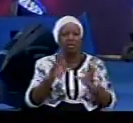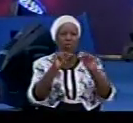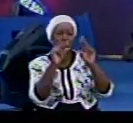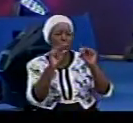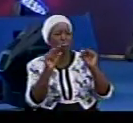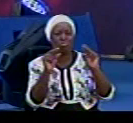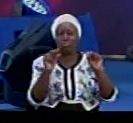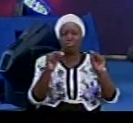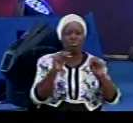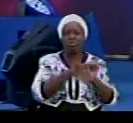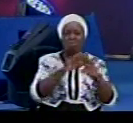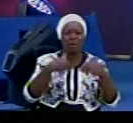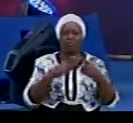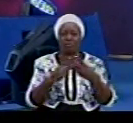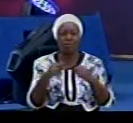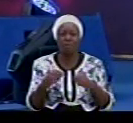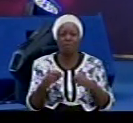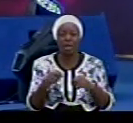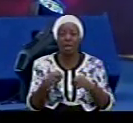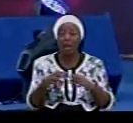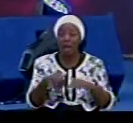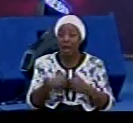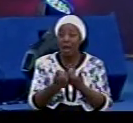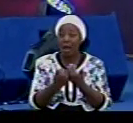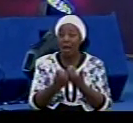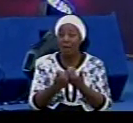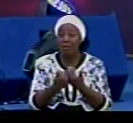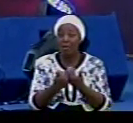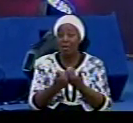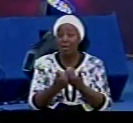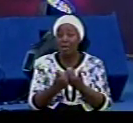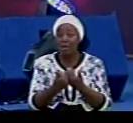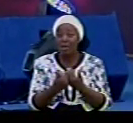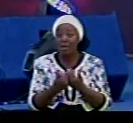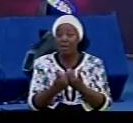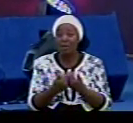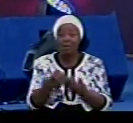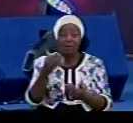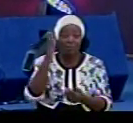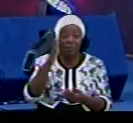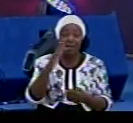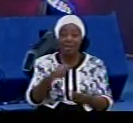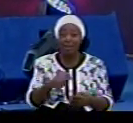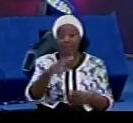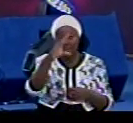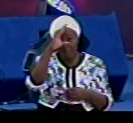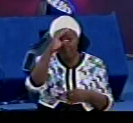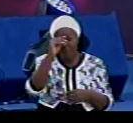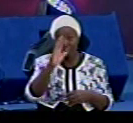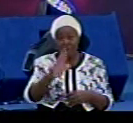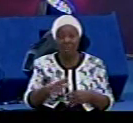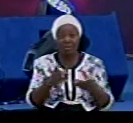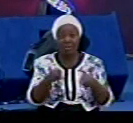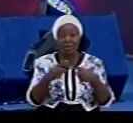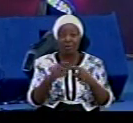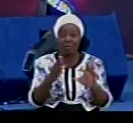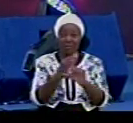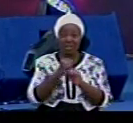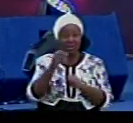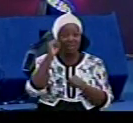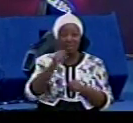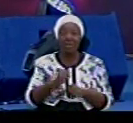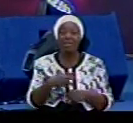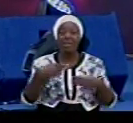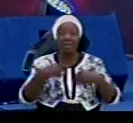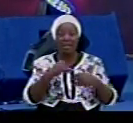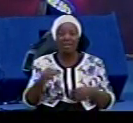come. How is the boy going to receive the healing? Speak